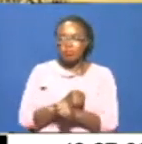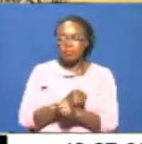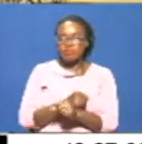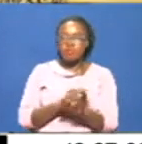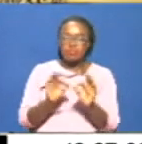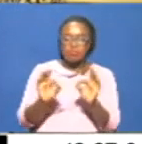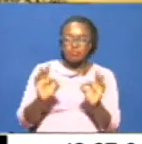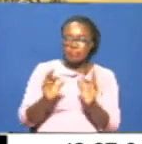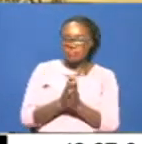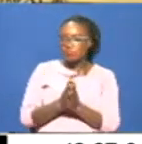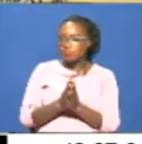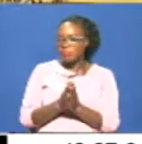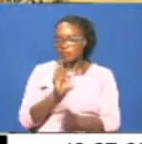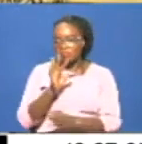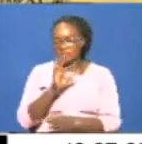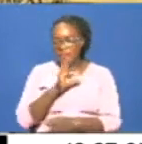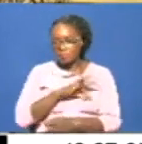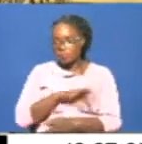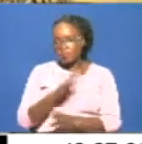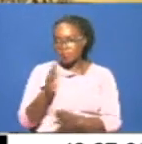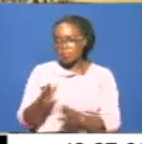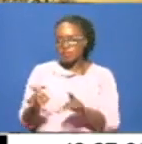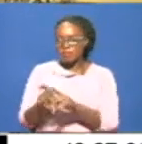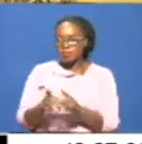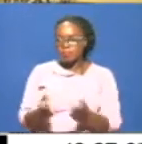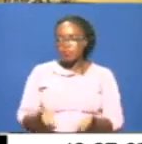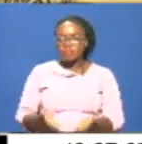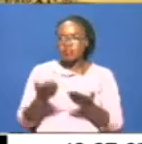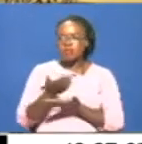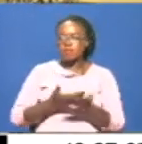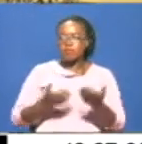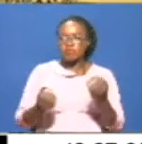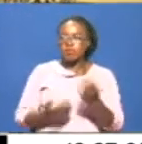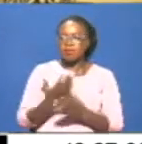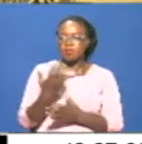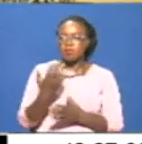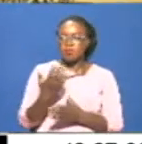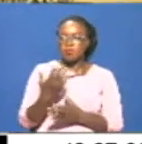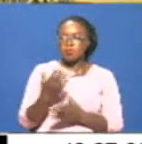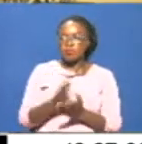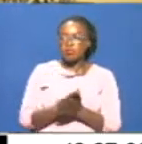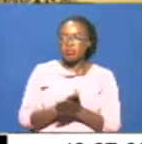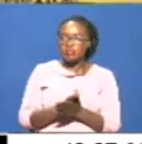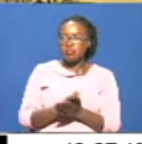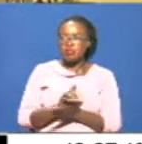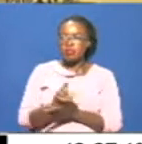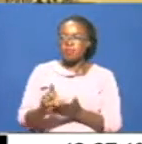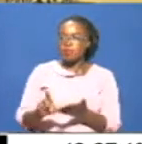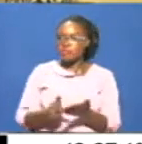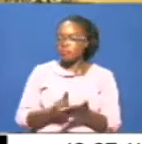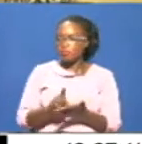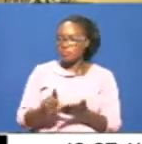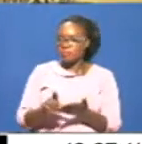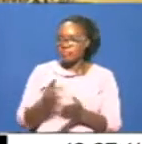the beneficiary and also stimulates economic growth in the local context. In